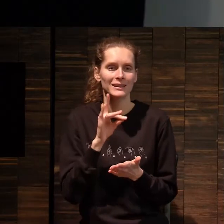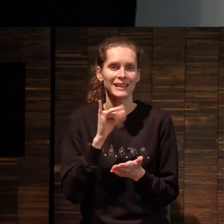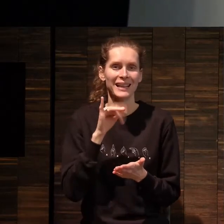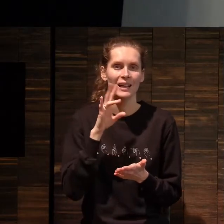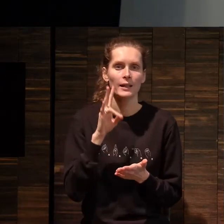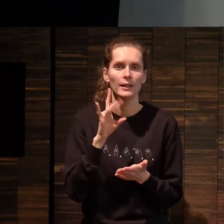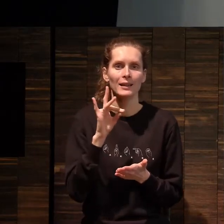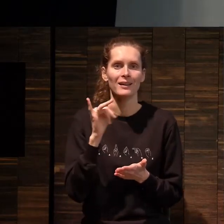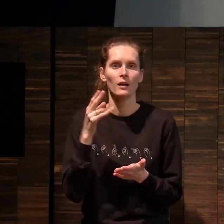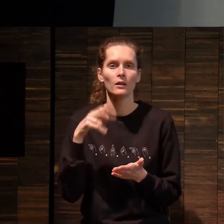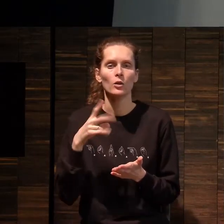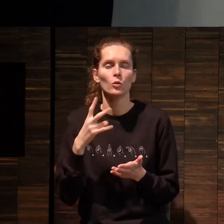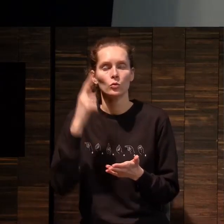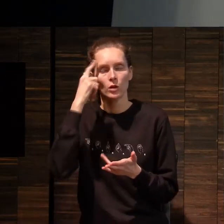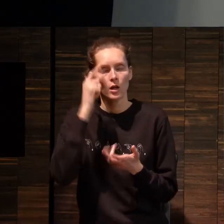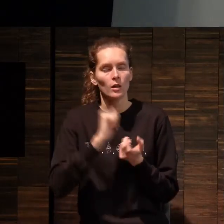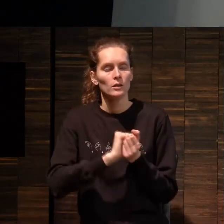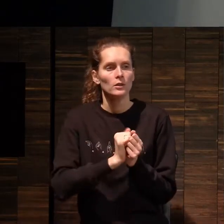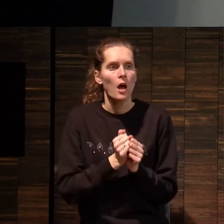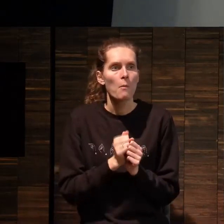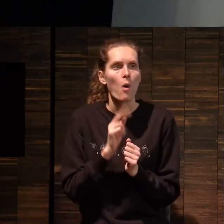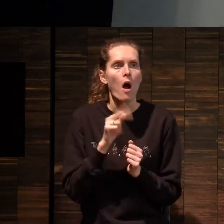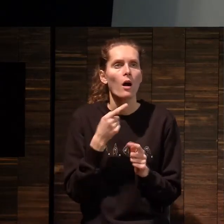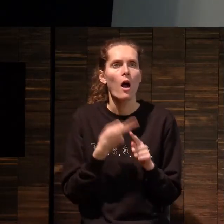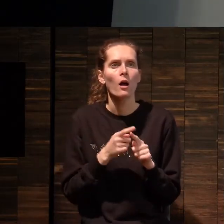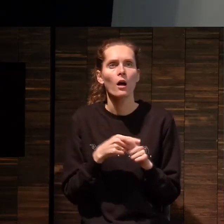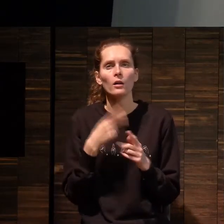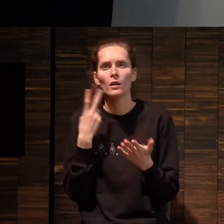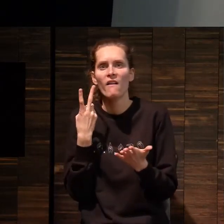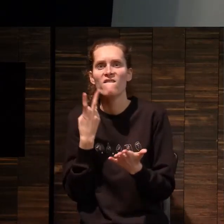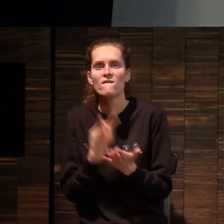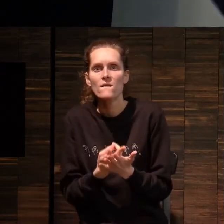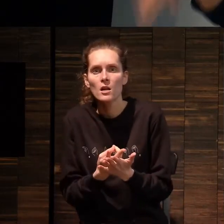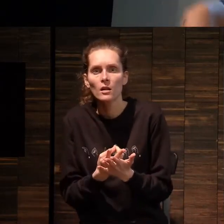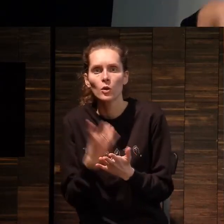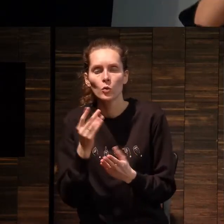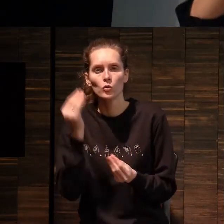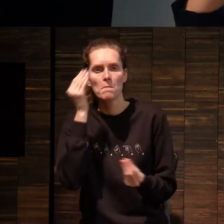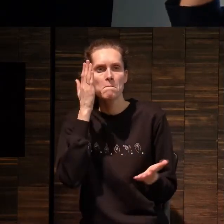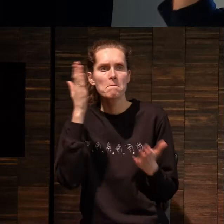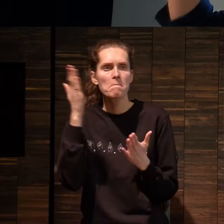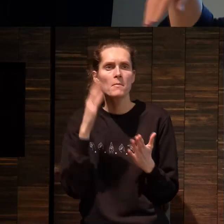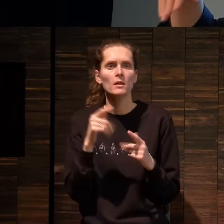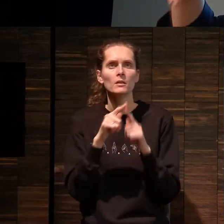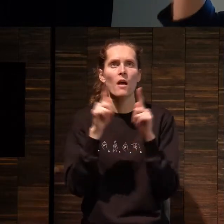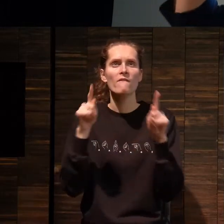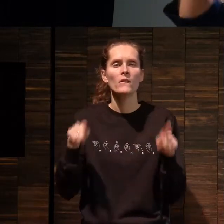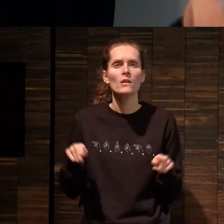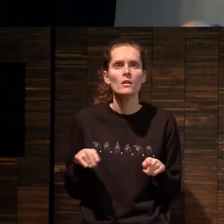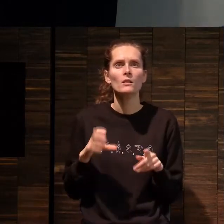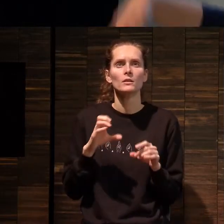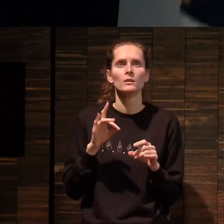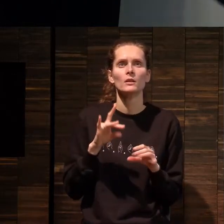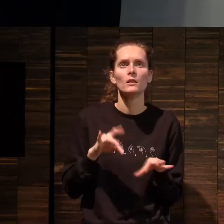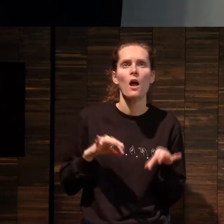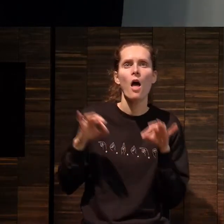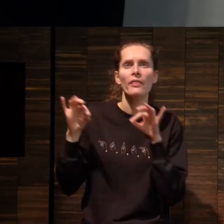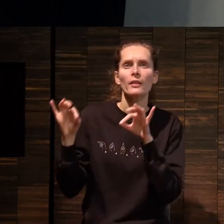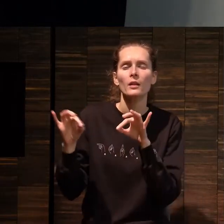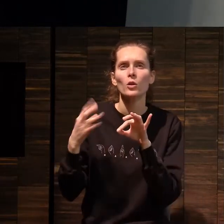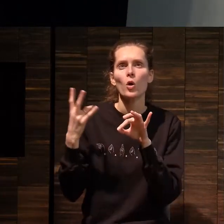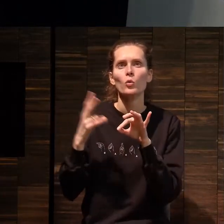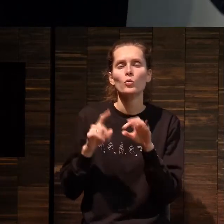learn to master the screen reader. Just imagine how much information you have to bear